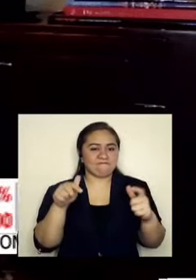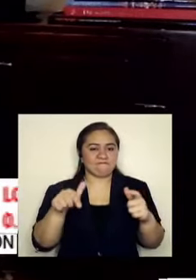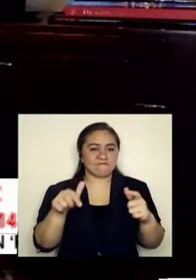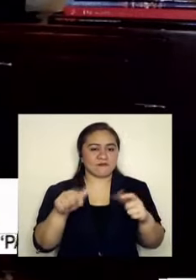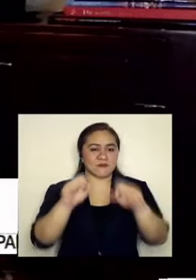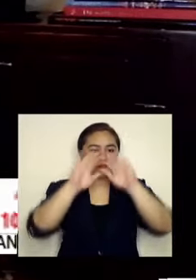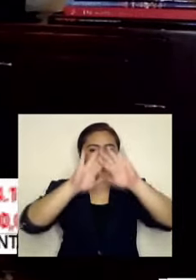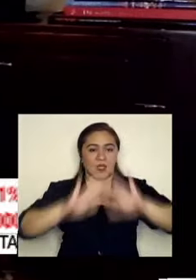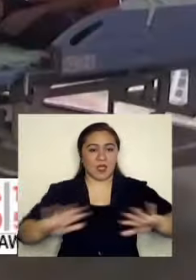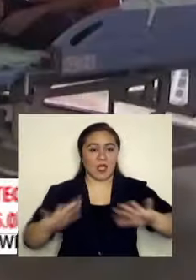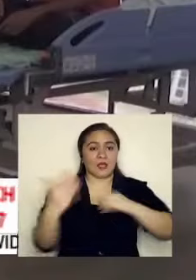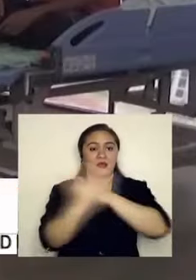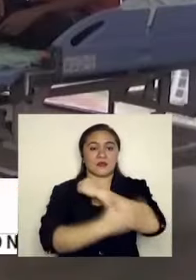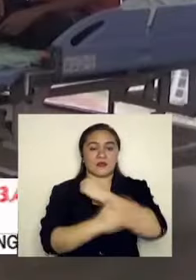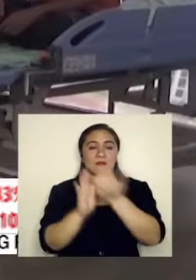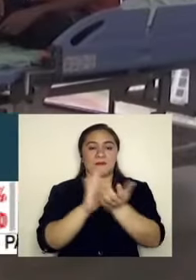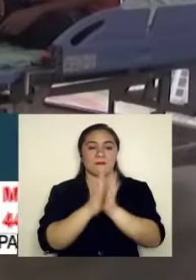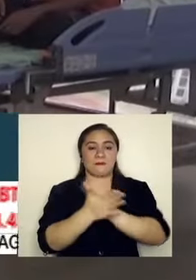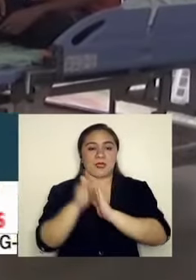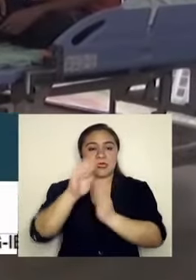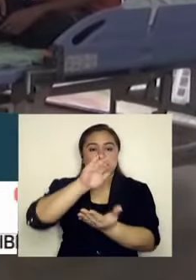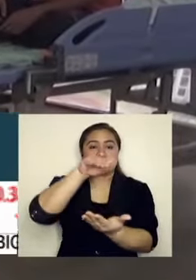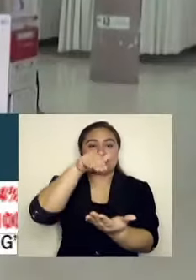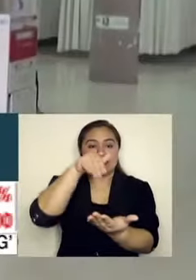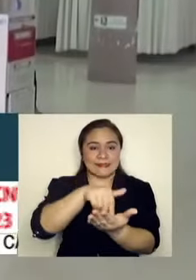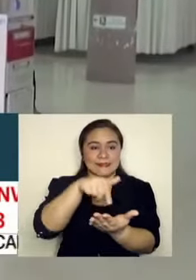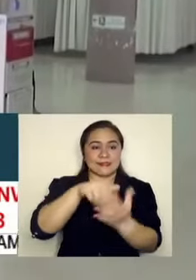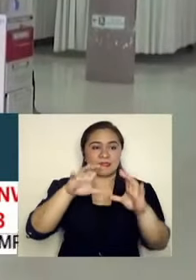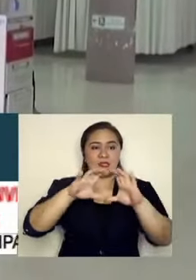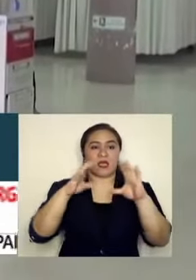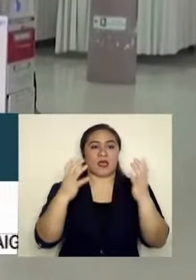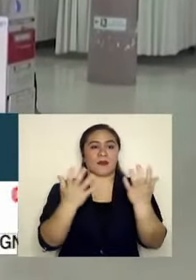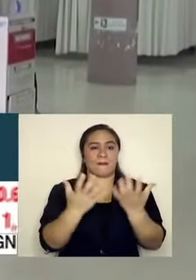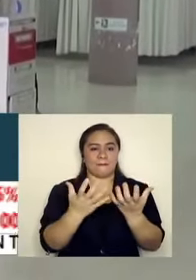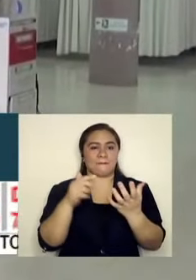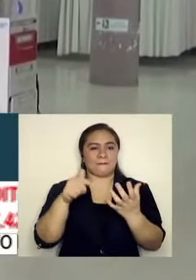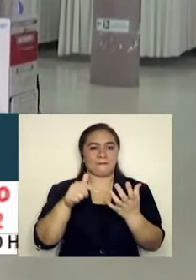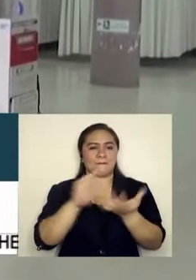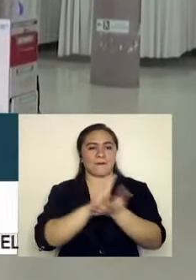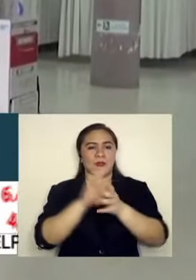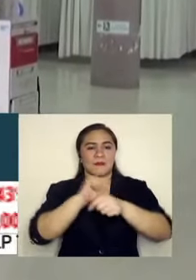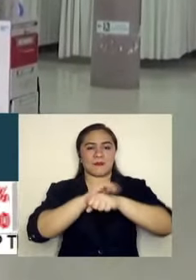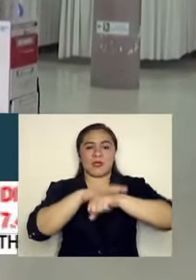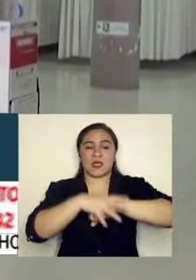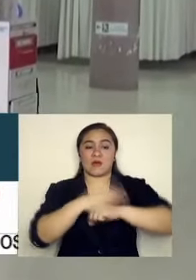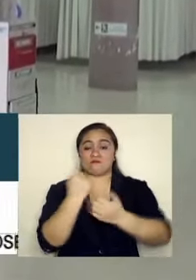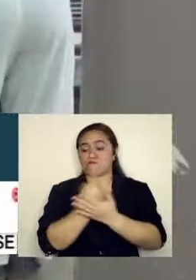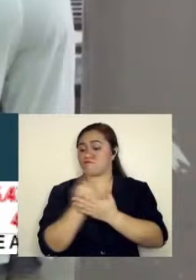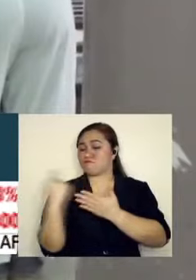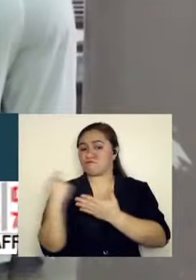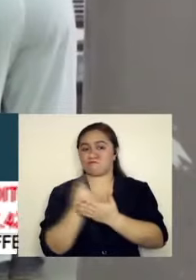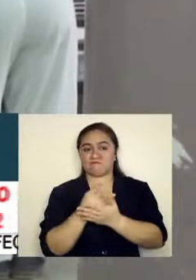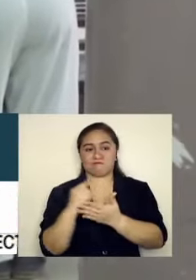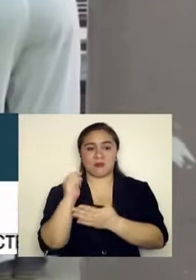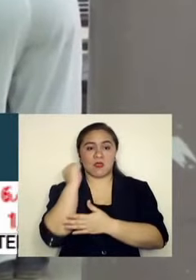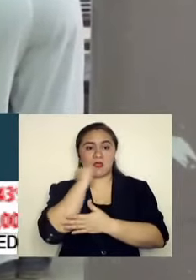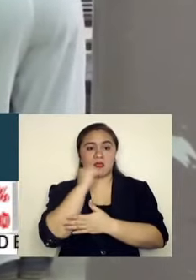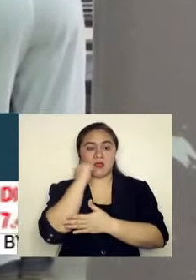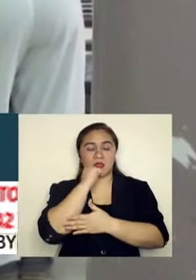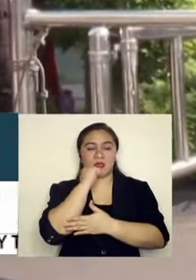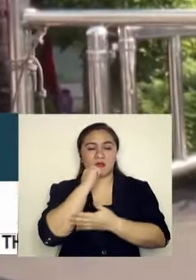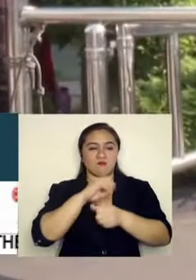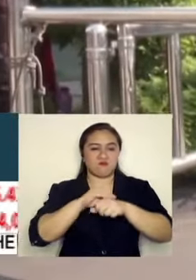Asian country has become one of the epicenters of the global pandemic in recent weeks. Daily infections there have